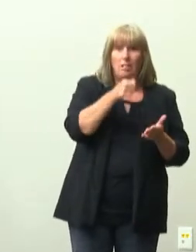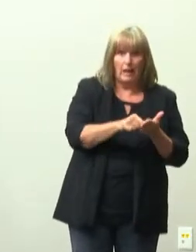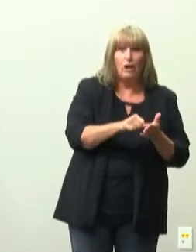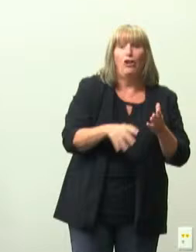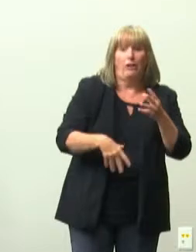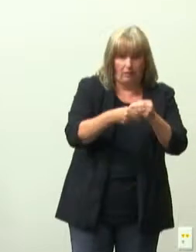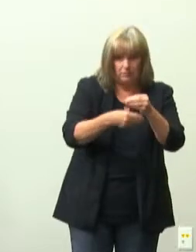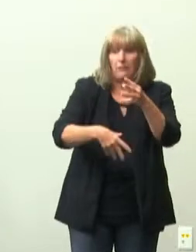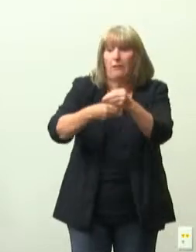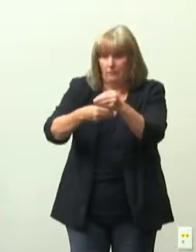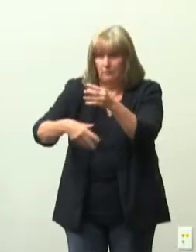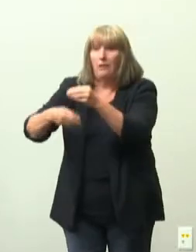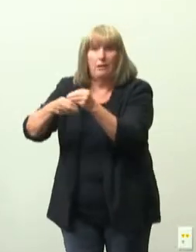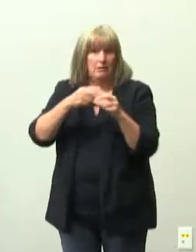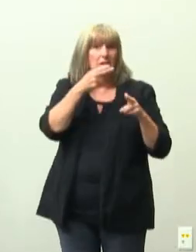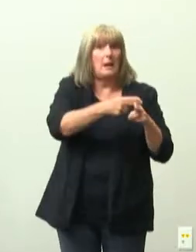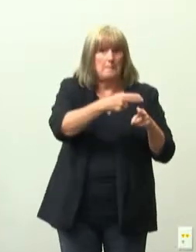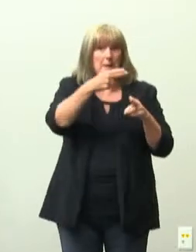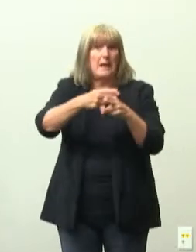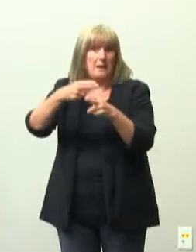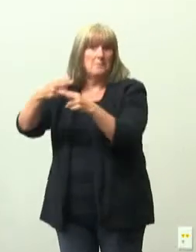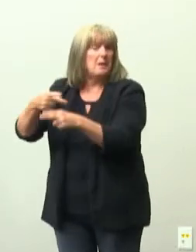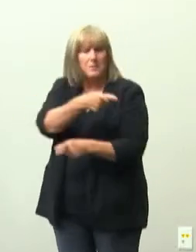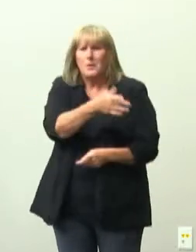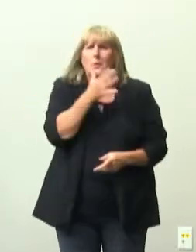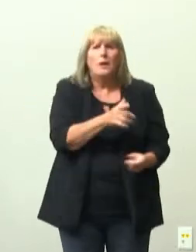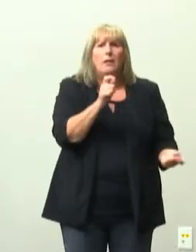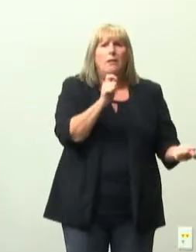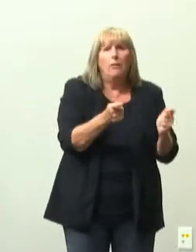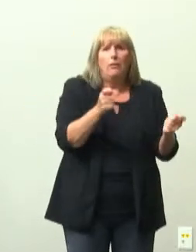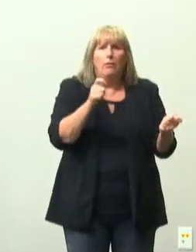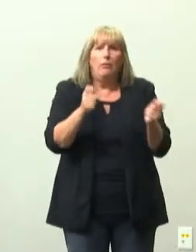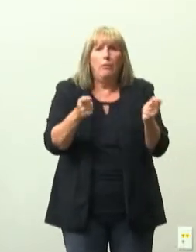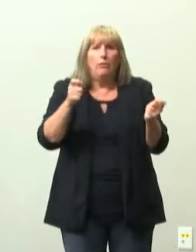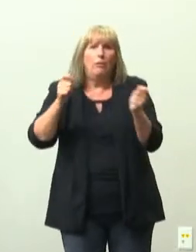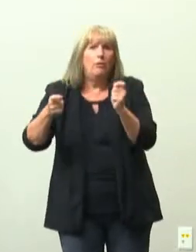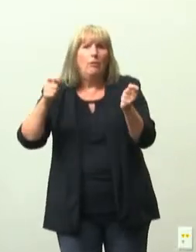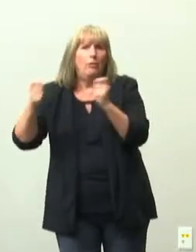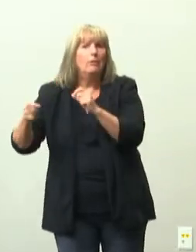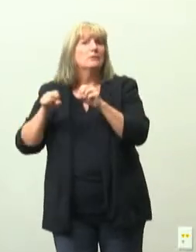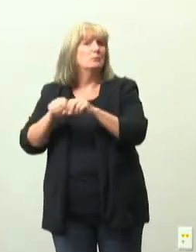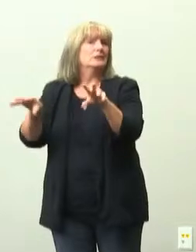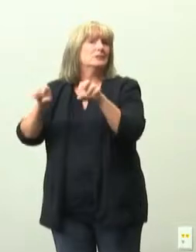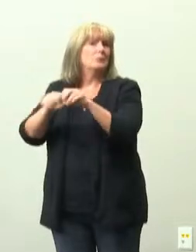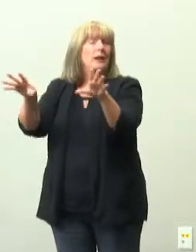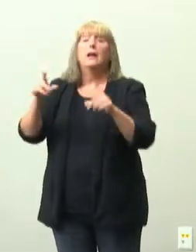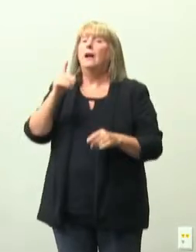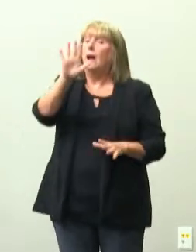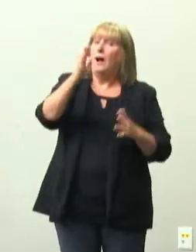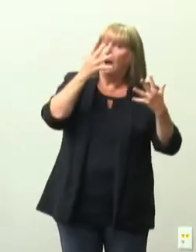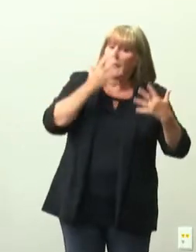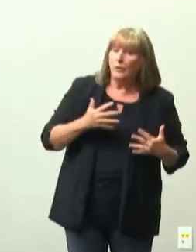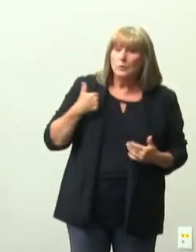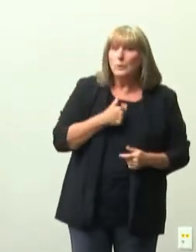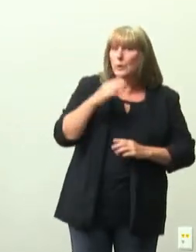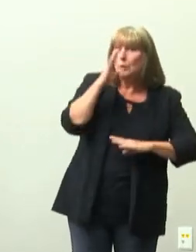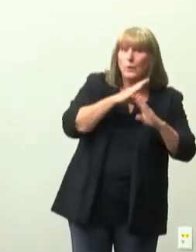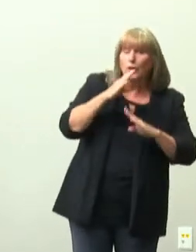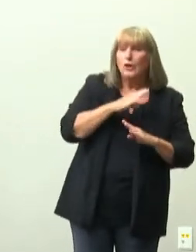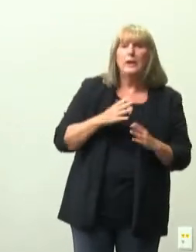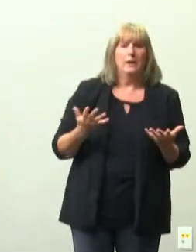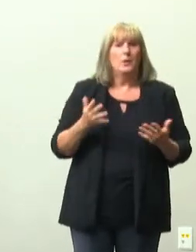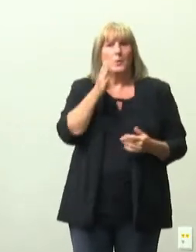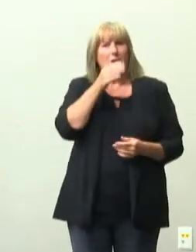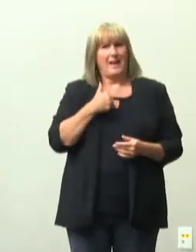people immune. This thing's going to continue to roll its dice with mutations. And unfortunately, the thing that we're all worried about is there will be